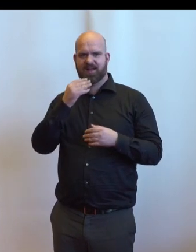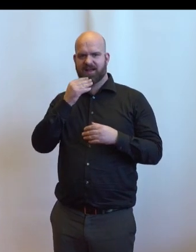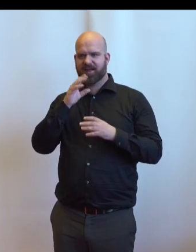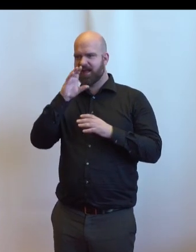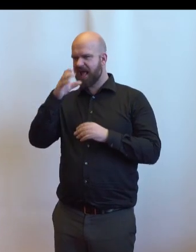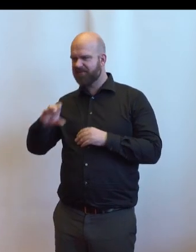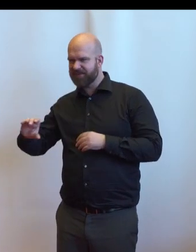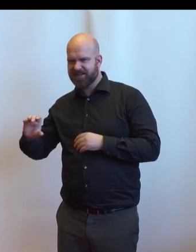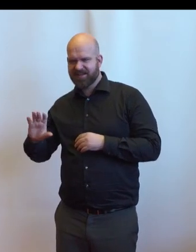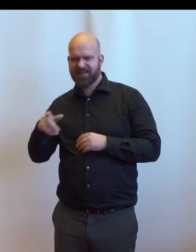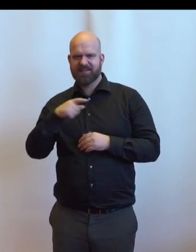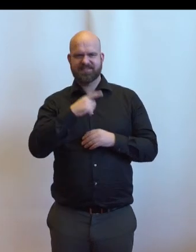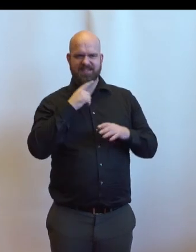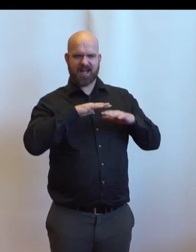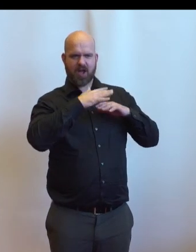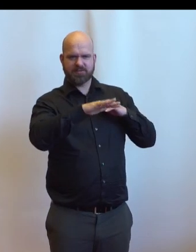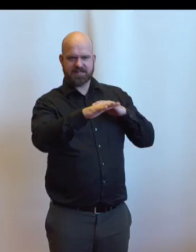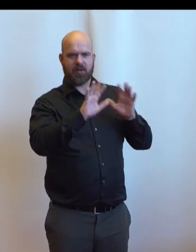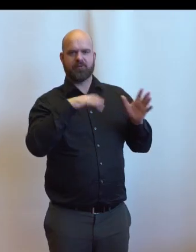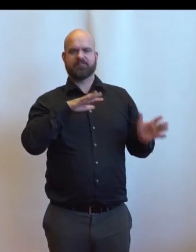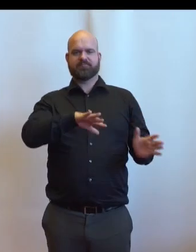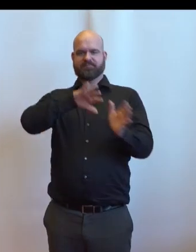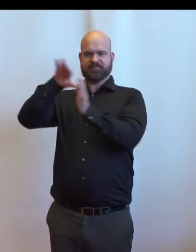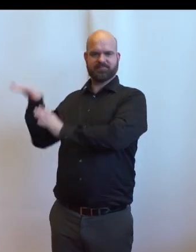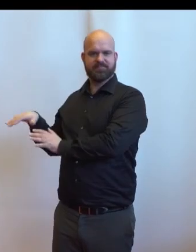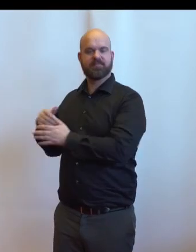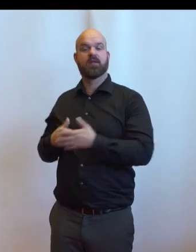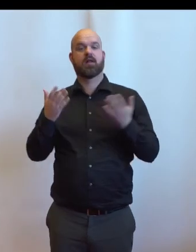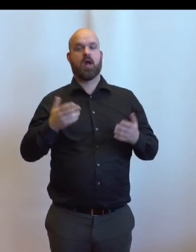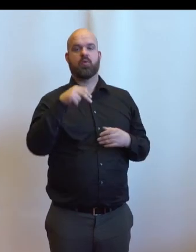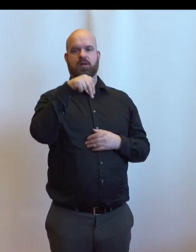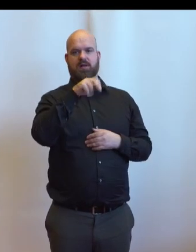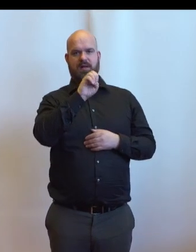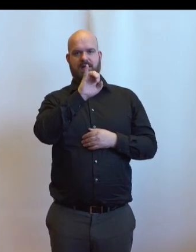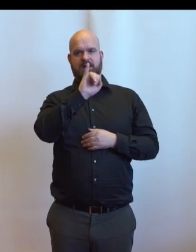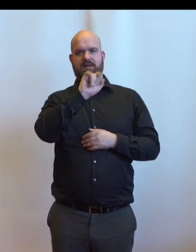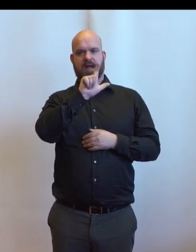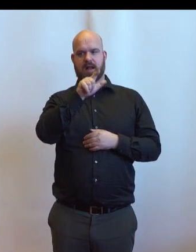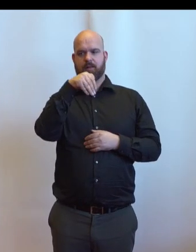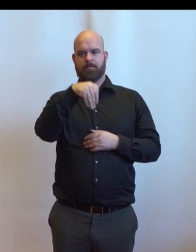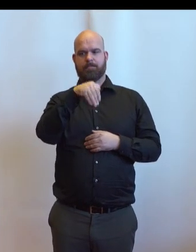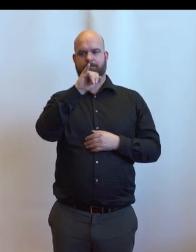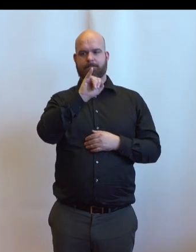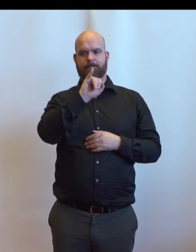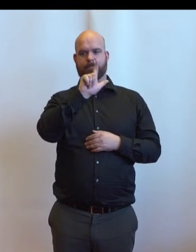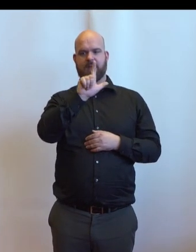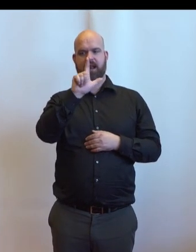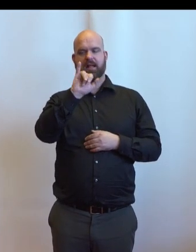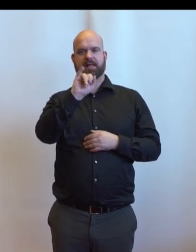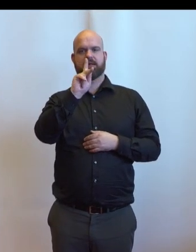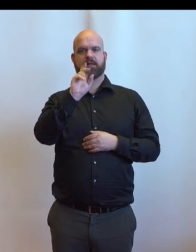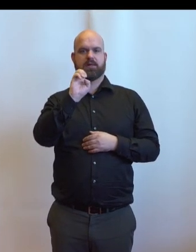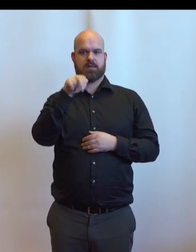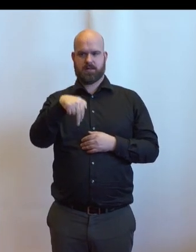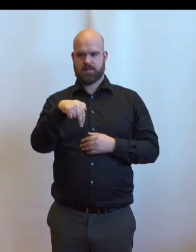to Neil Milliken, who's the head of accessibility and digital inclusion at Atos. Thank you. I have some slides as well. Okay. And